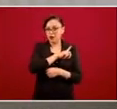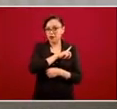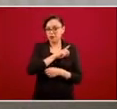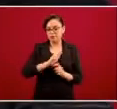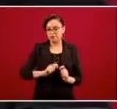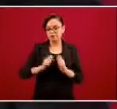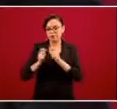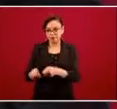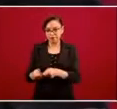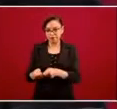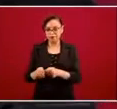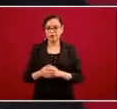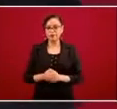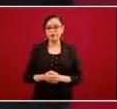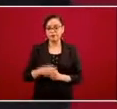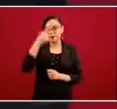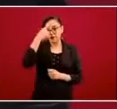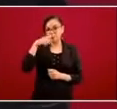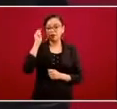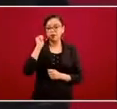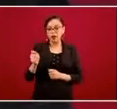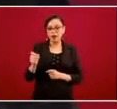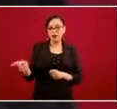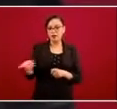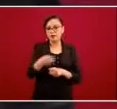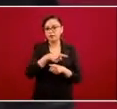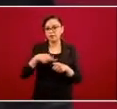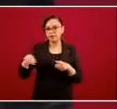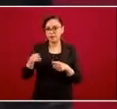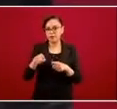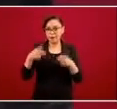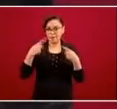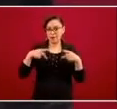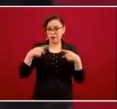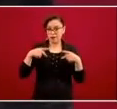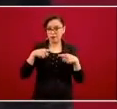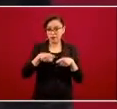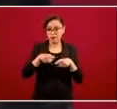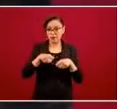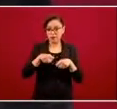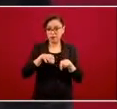that will be operating the decision-making processes.